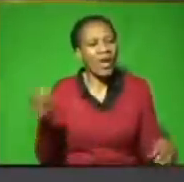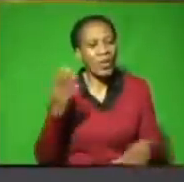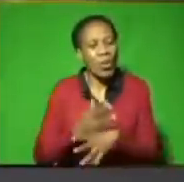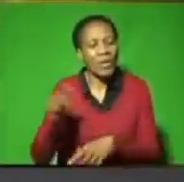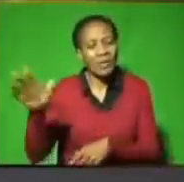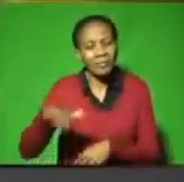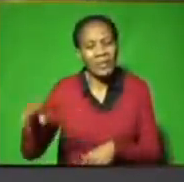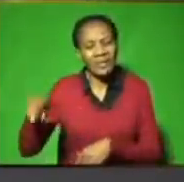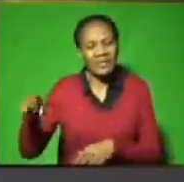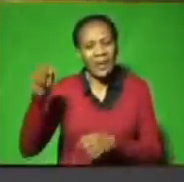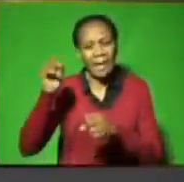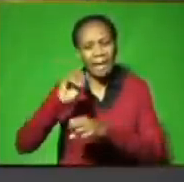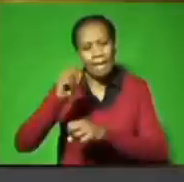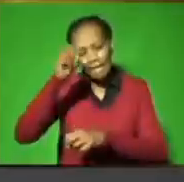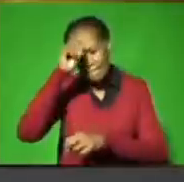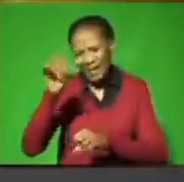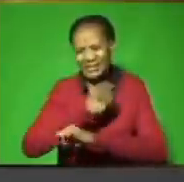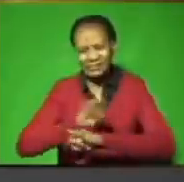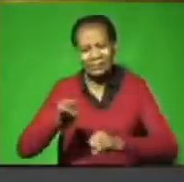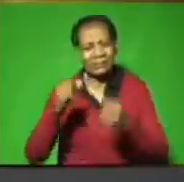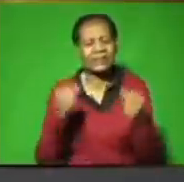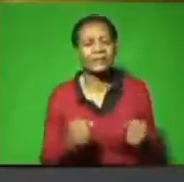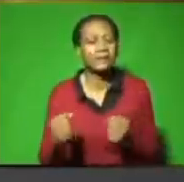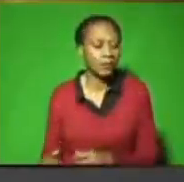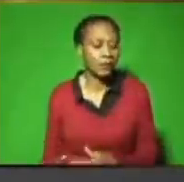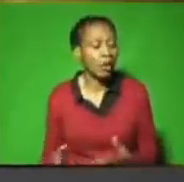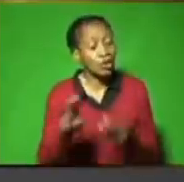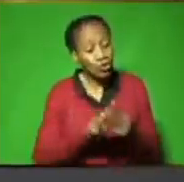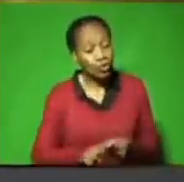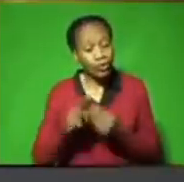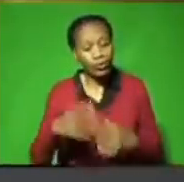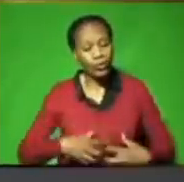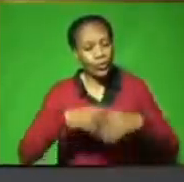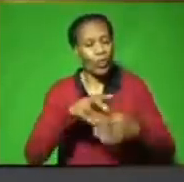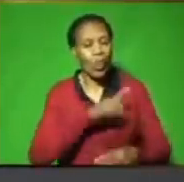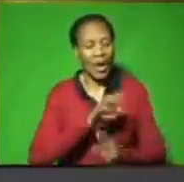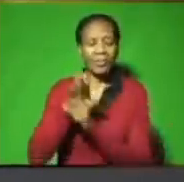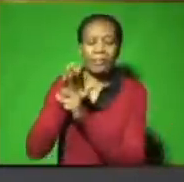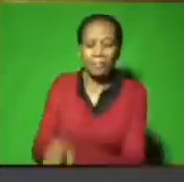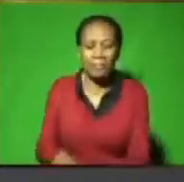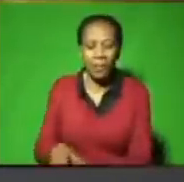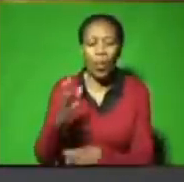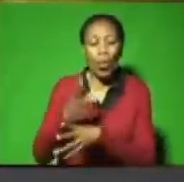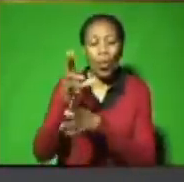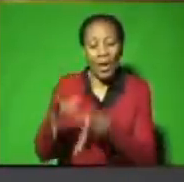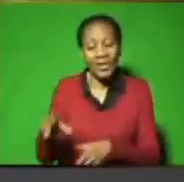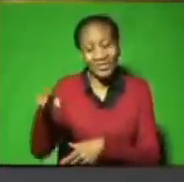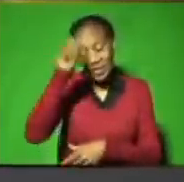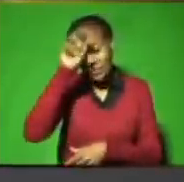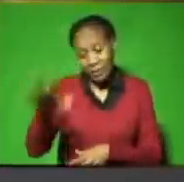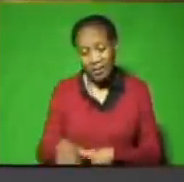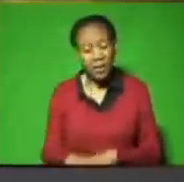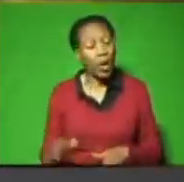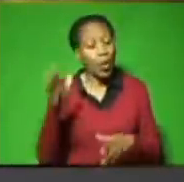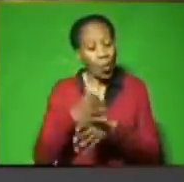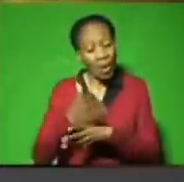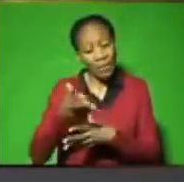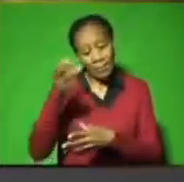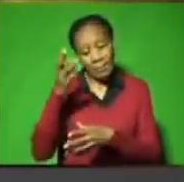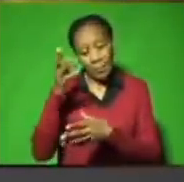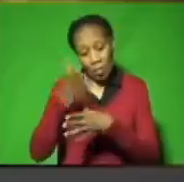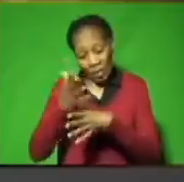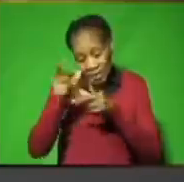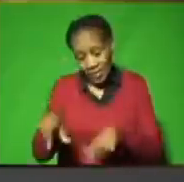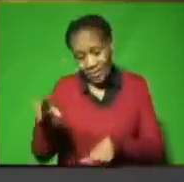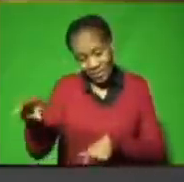are? The union was formed to suppress those workers. The conditions of mine workers in South Africa